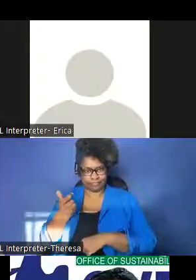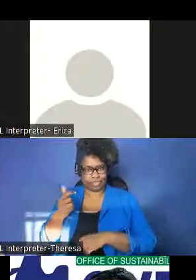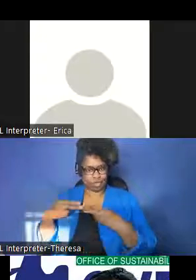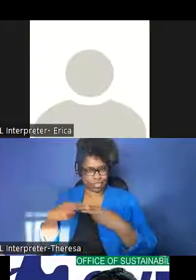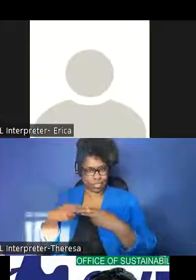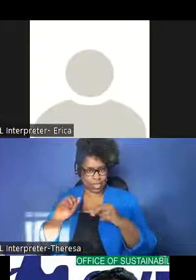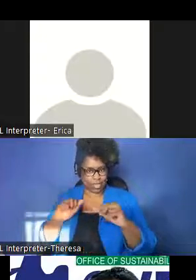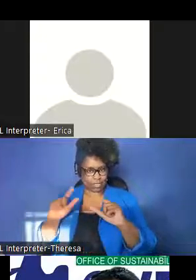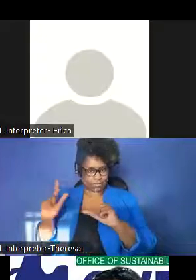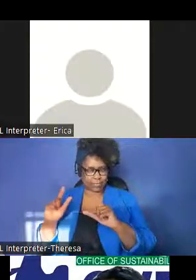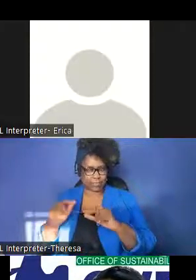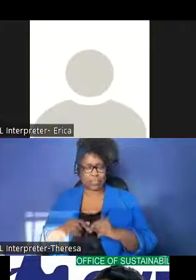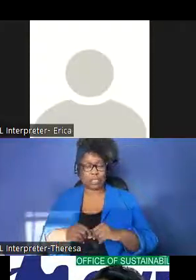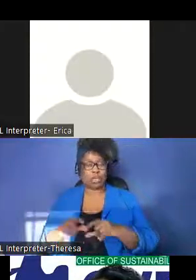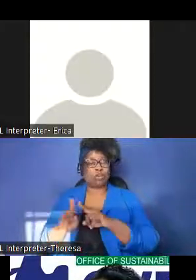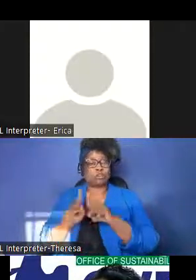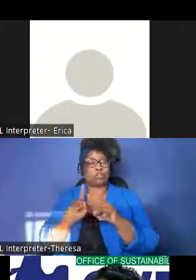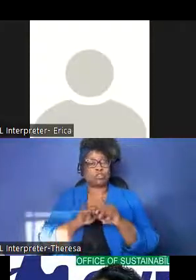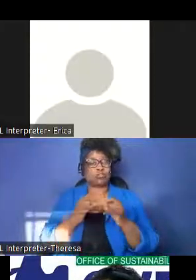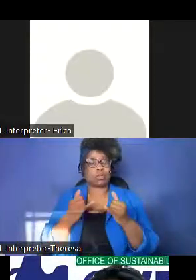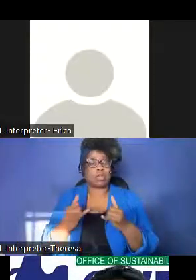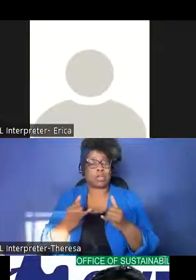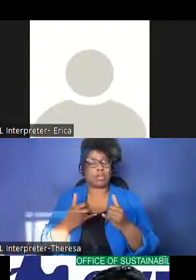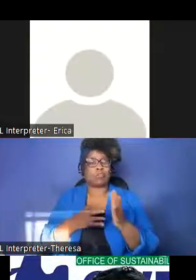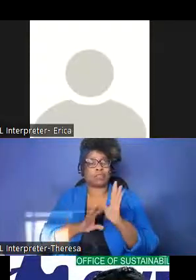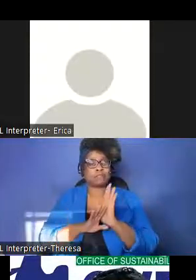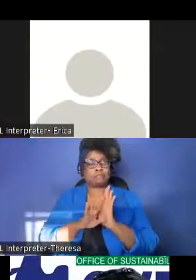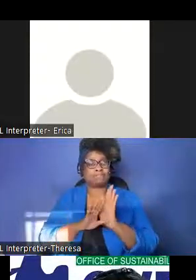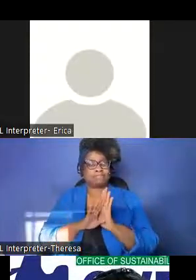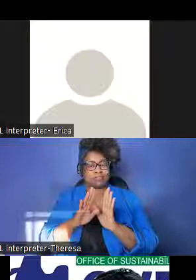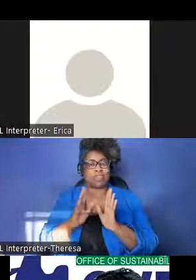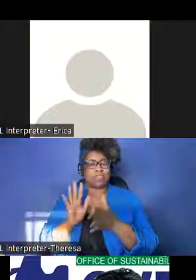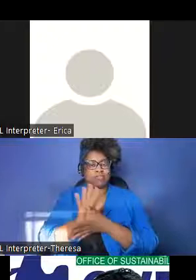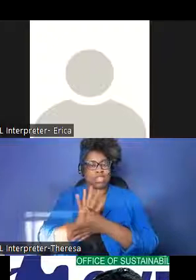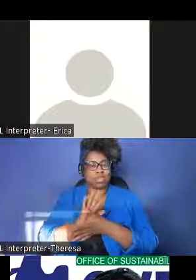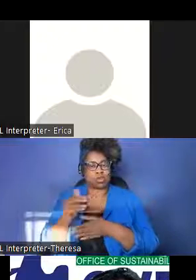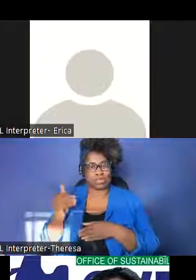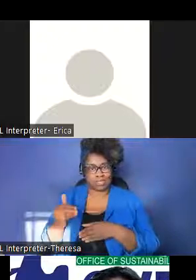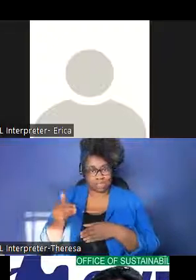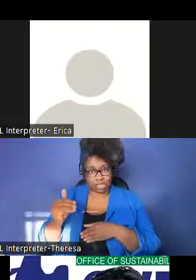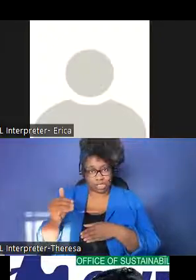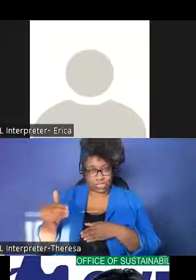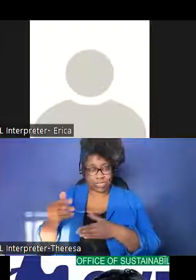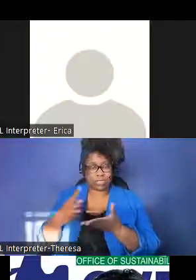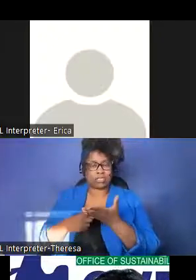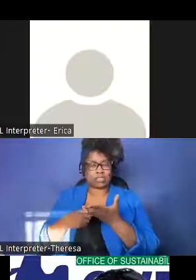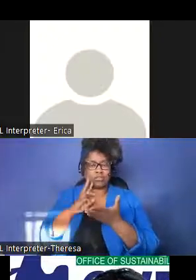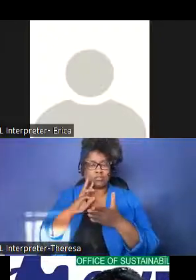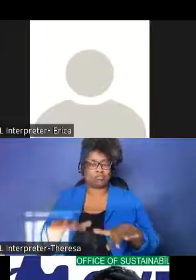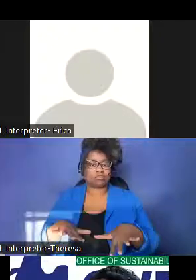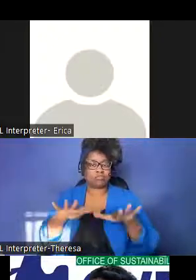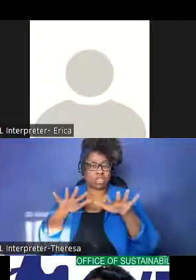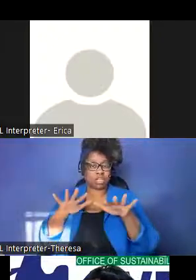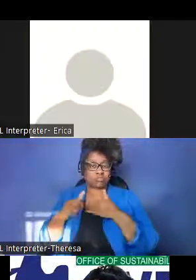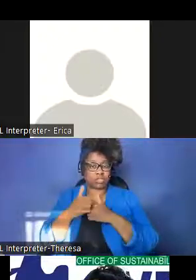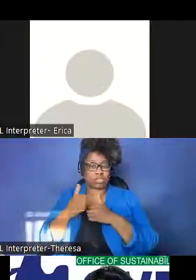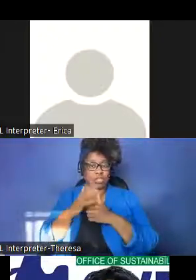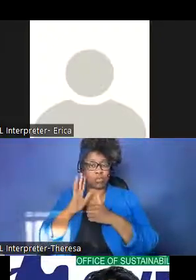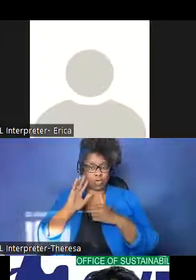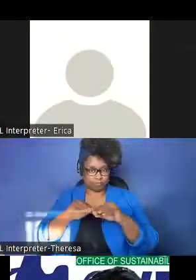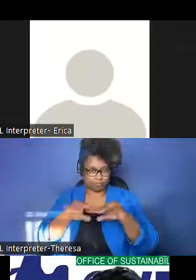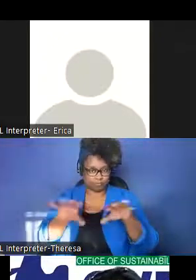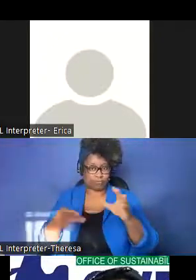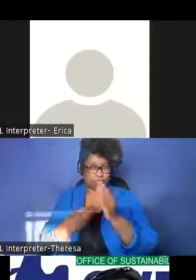on a video series about flood risk that we'll be releasing this spring. We're engaging different schools. We're actually kicking off